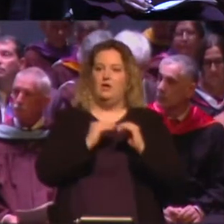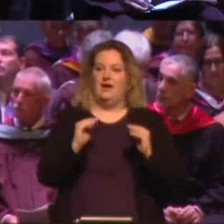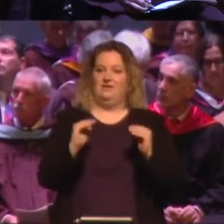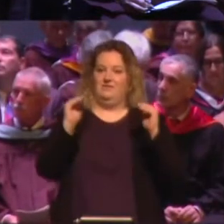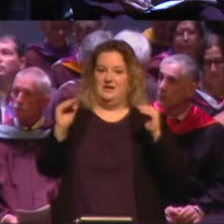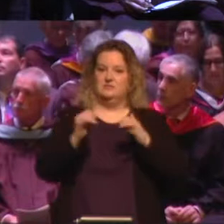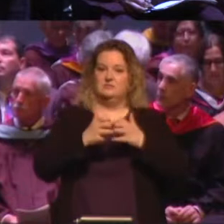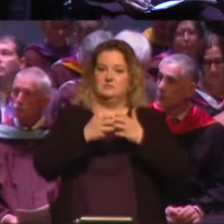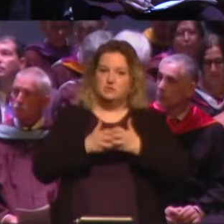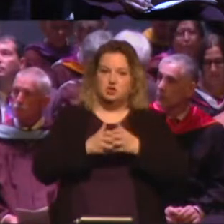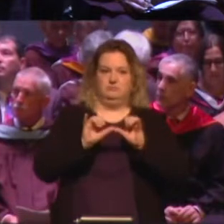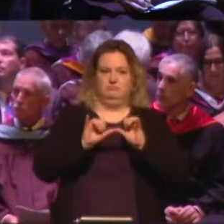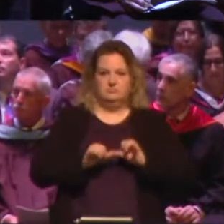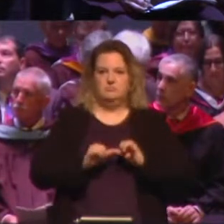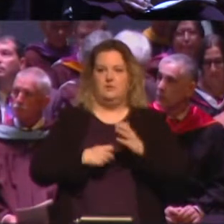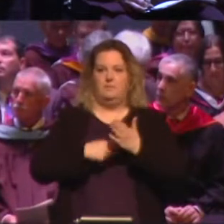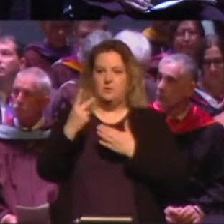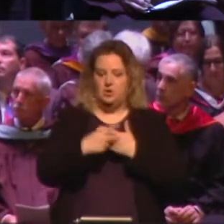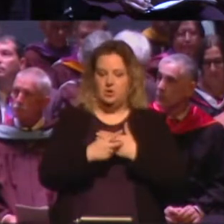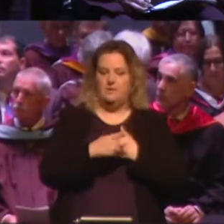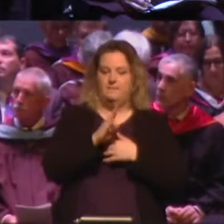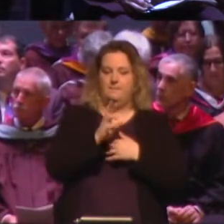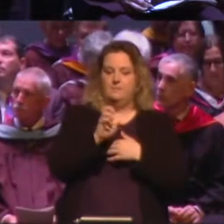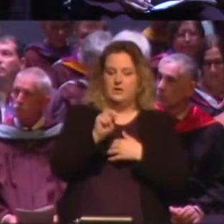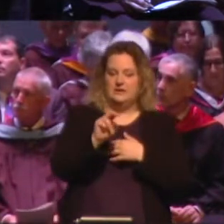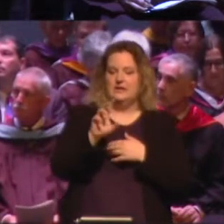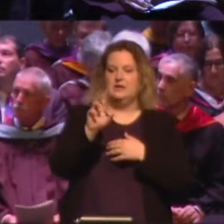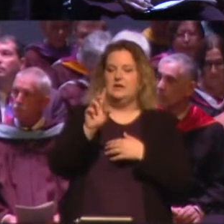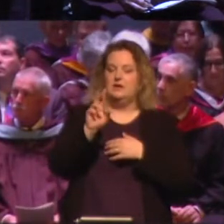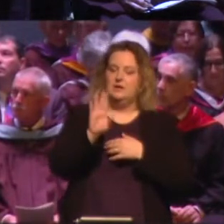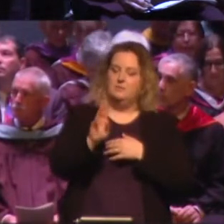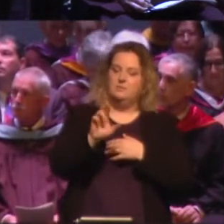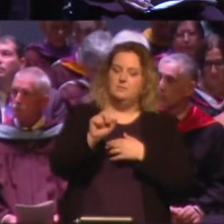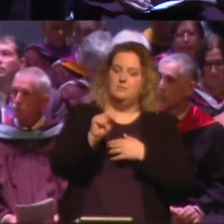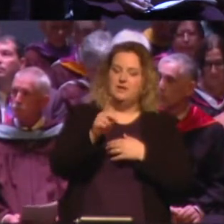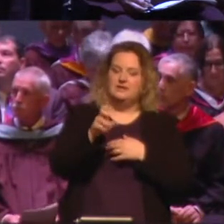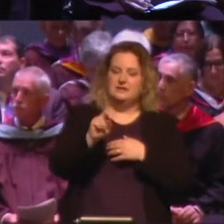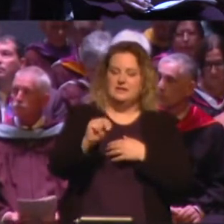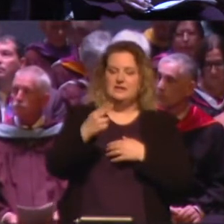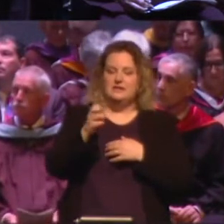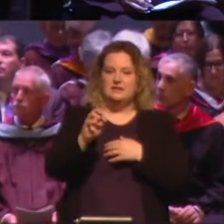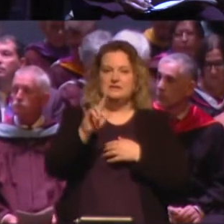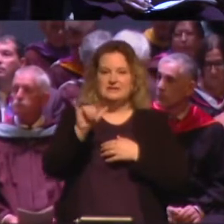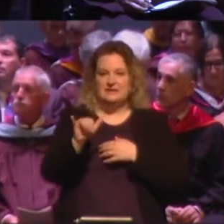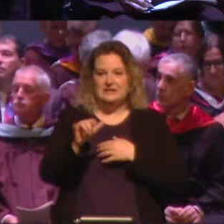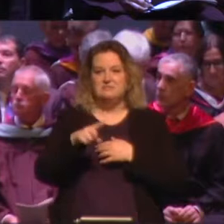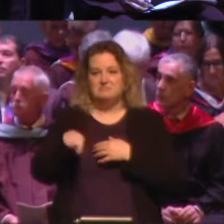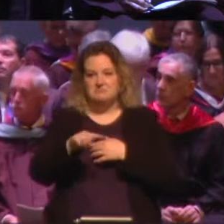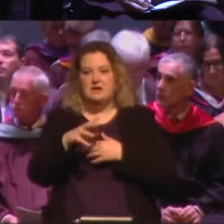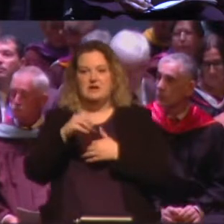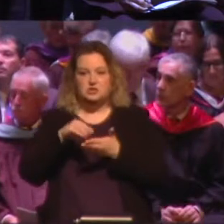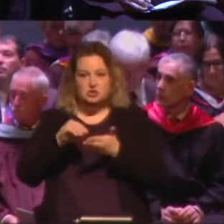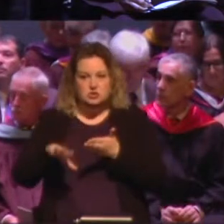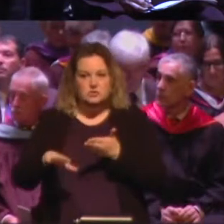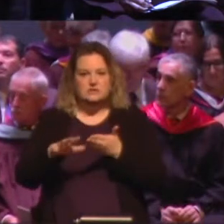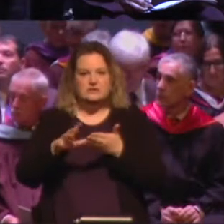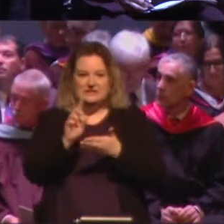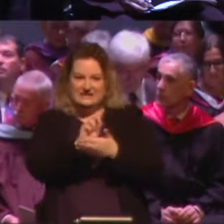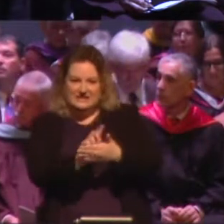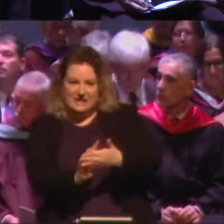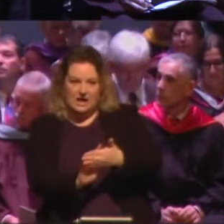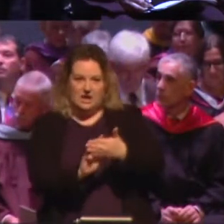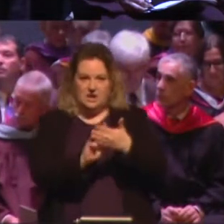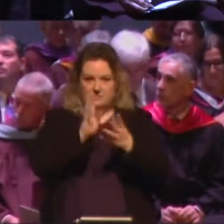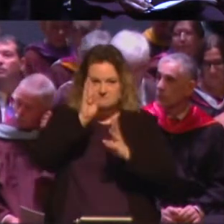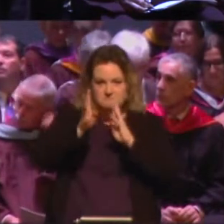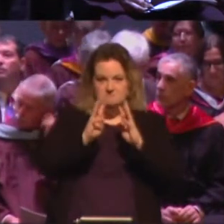Piedmont. Instructors Brandon Hensley and Larry Thompson and our machining students designed and fabricated this medallion, which will be borne by me